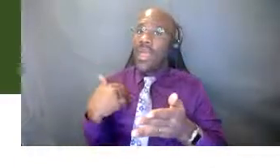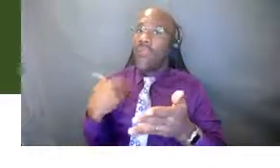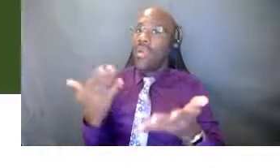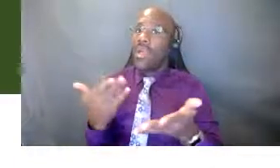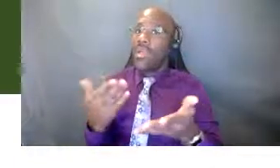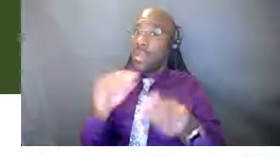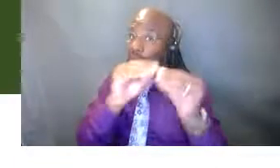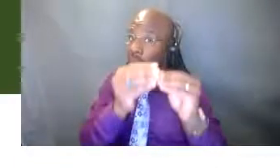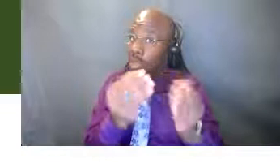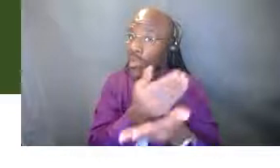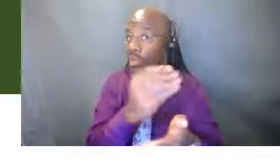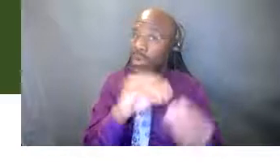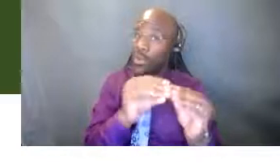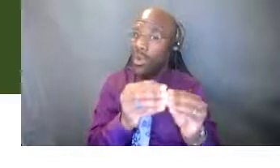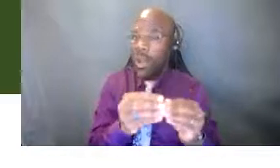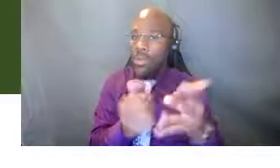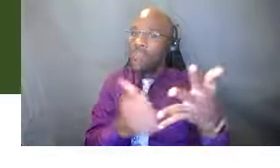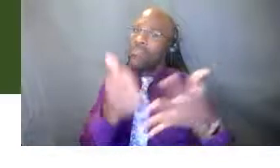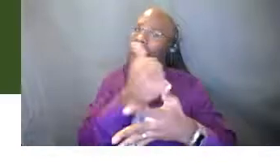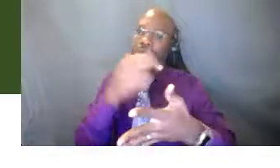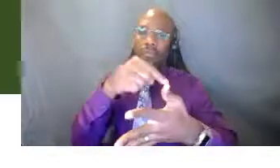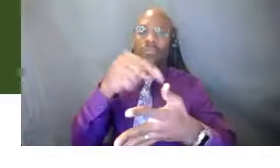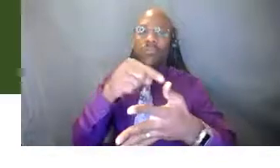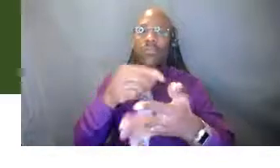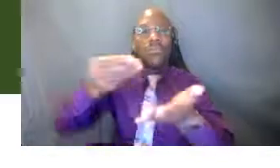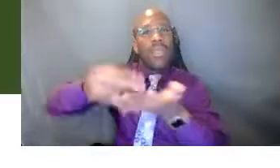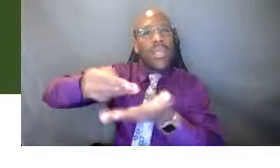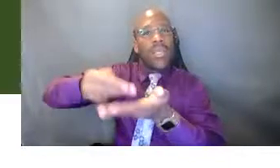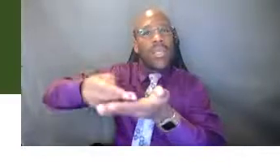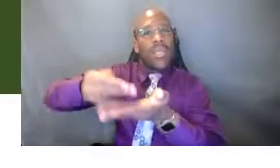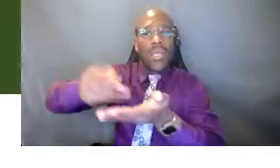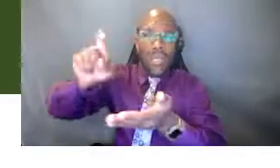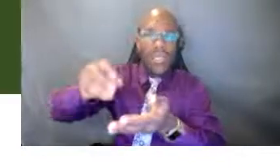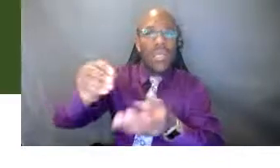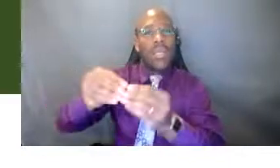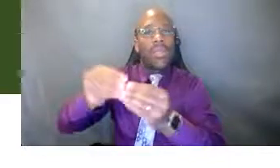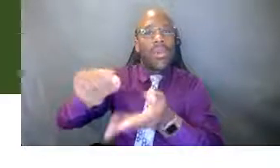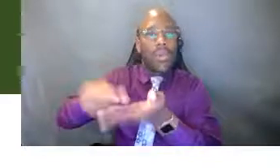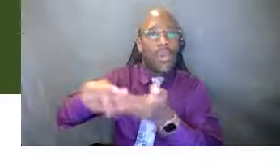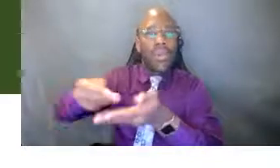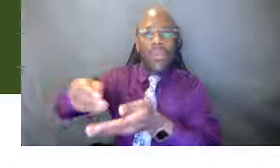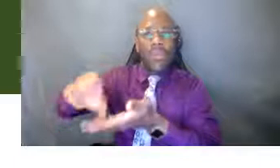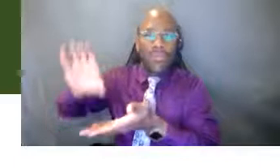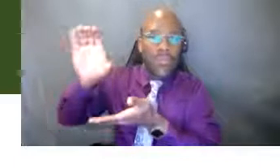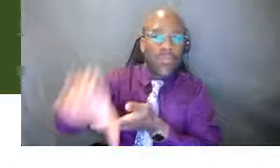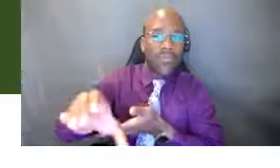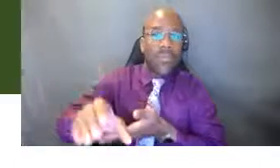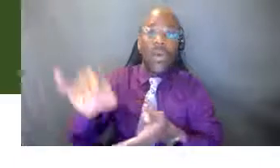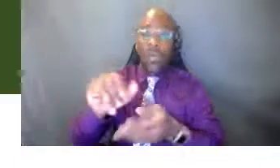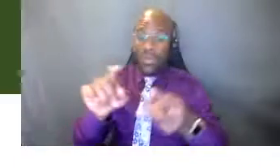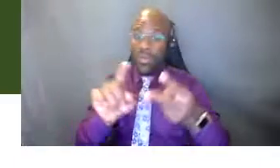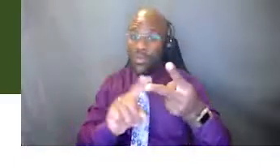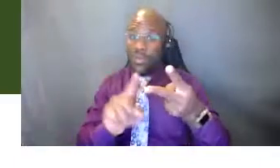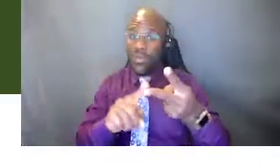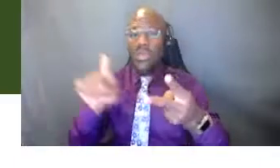And that's the best way of getting the best staff and the most trained staff, the most qualified